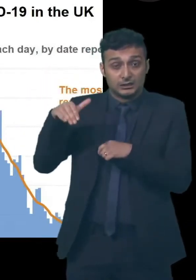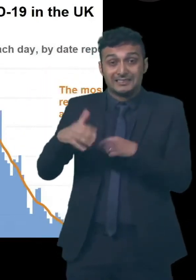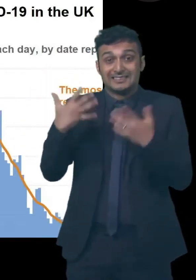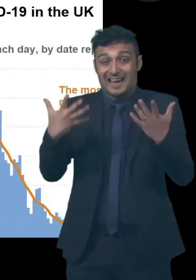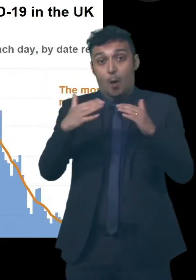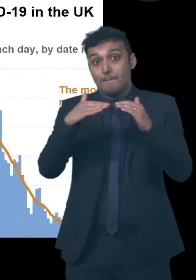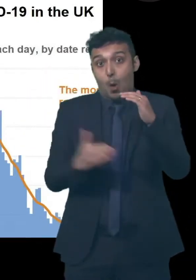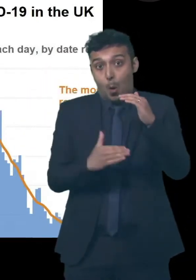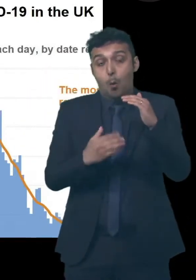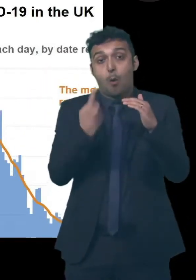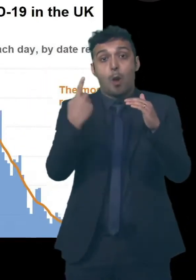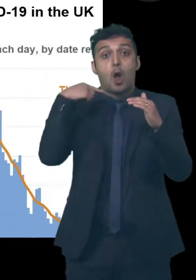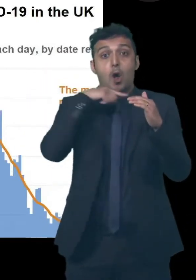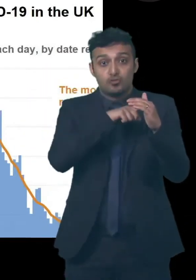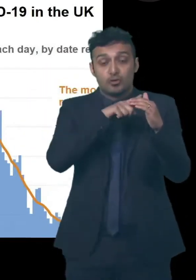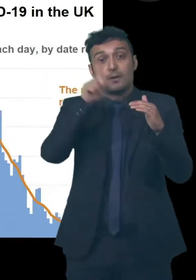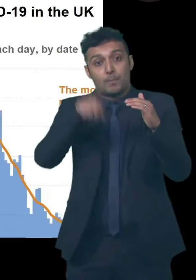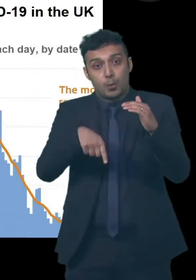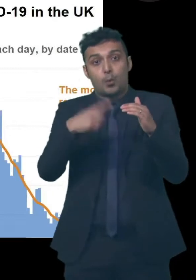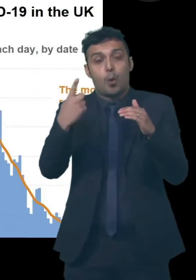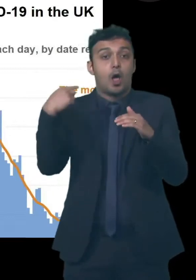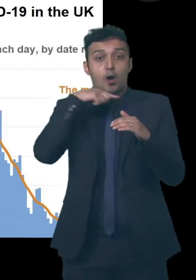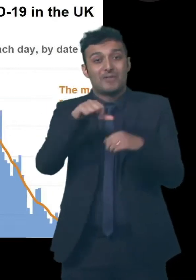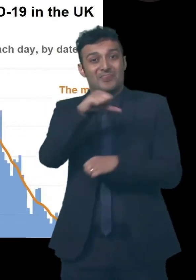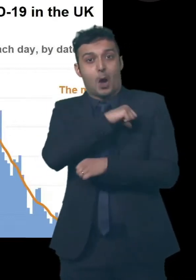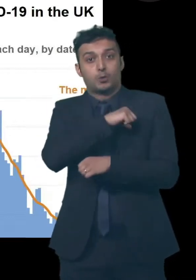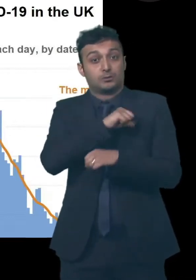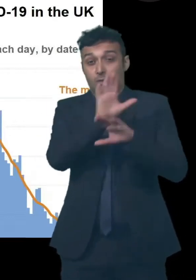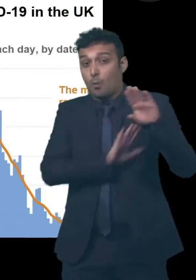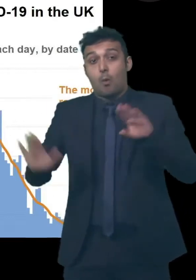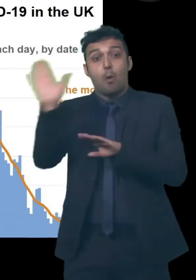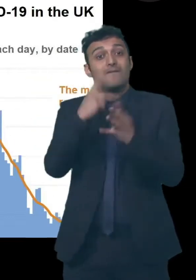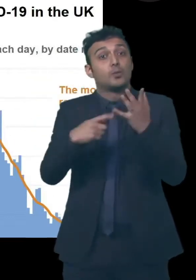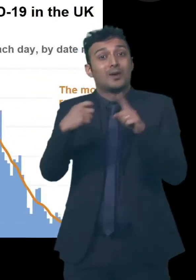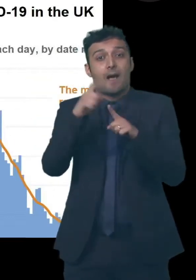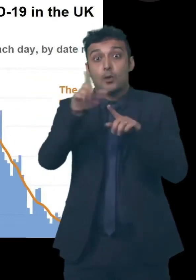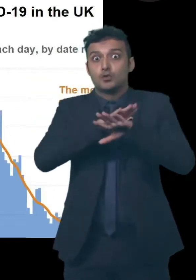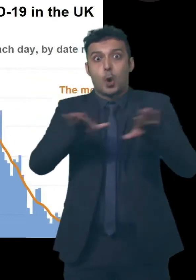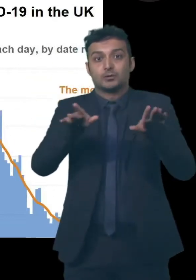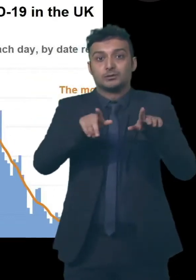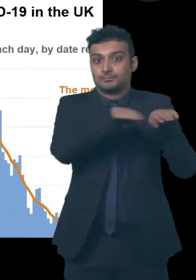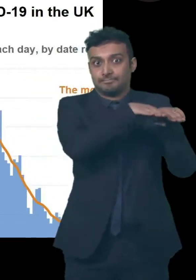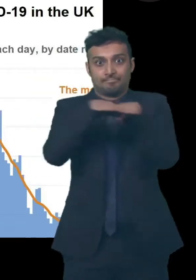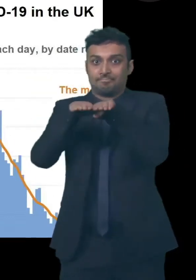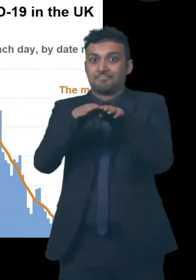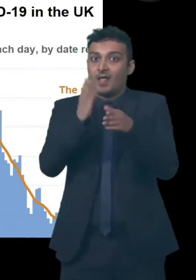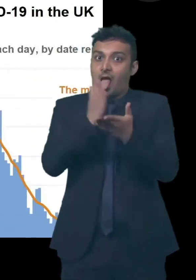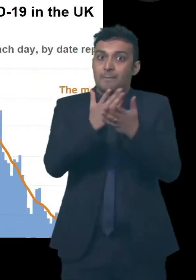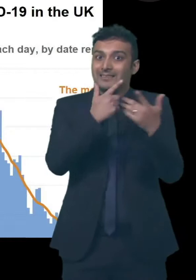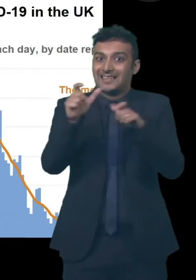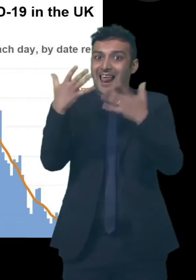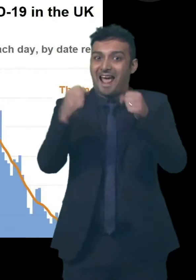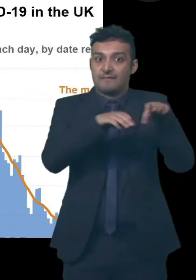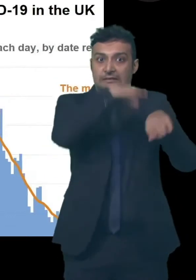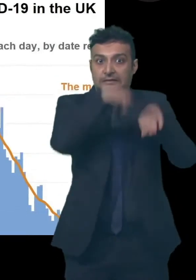region across the country. But it's not uniformly across the country, so it's really important that we continue to practice social